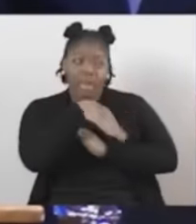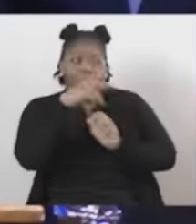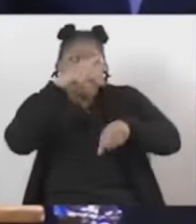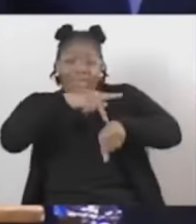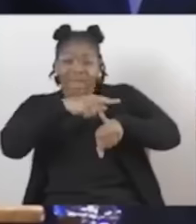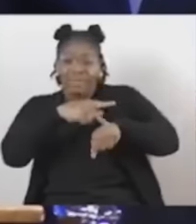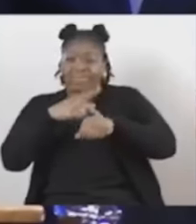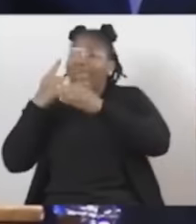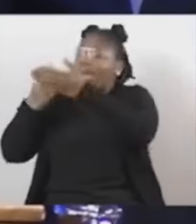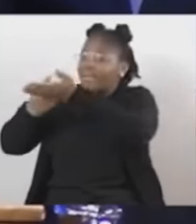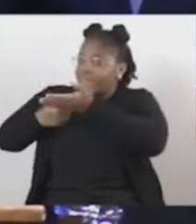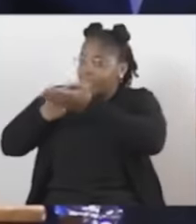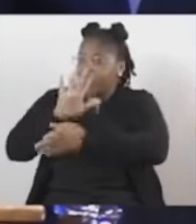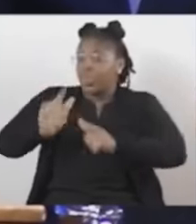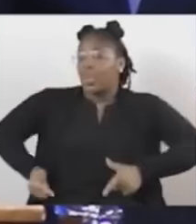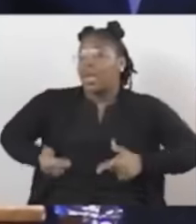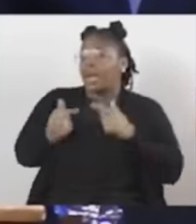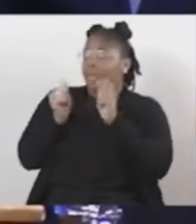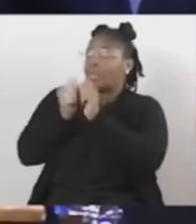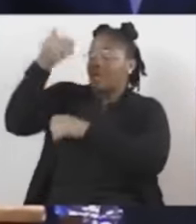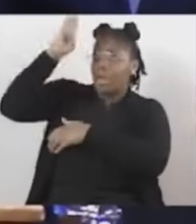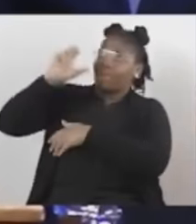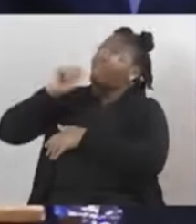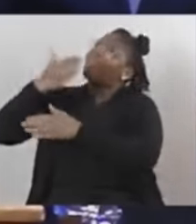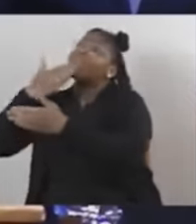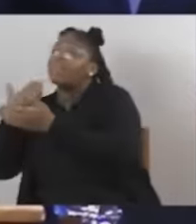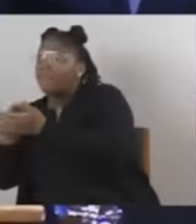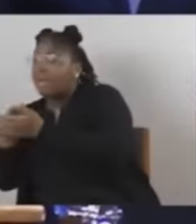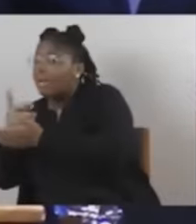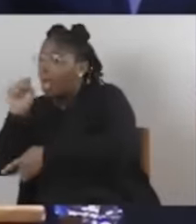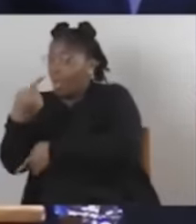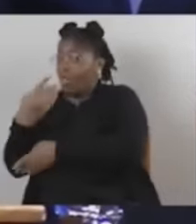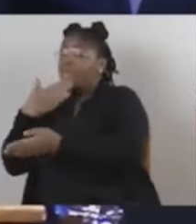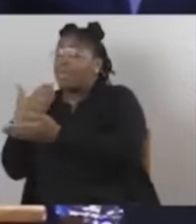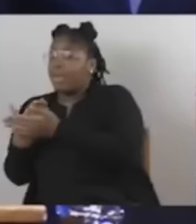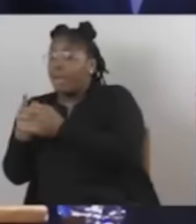God about you. Not just your virtues.